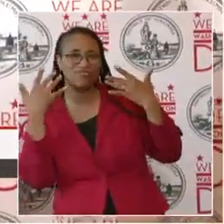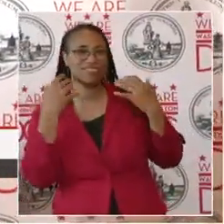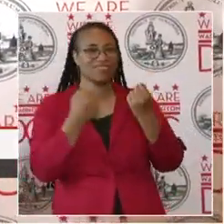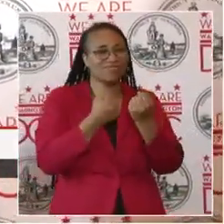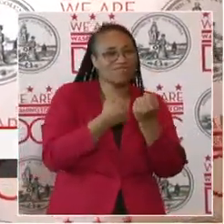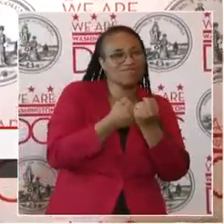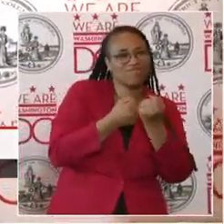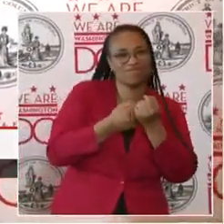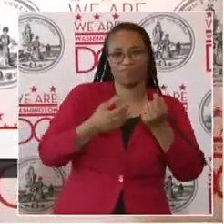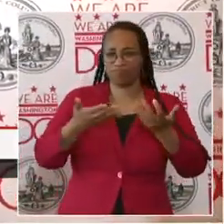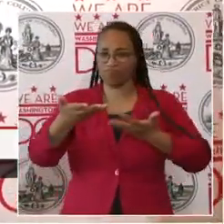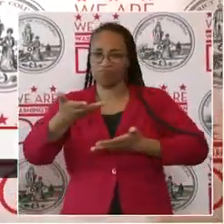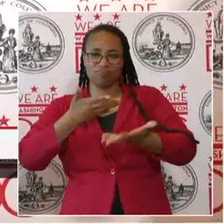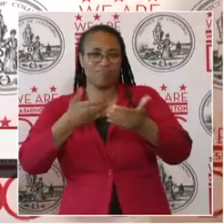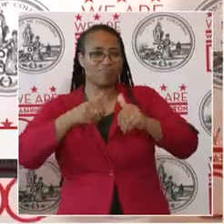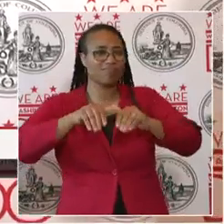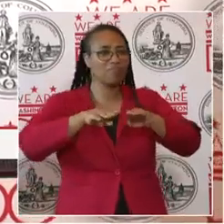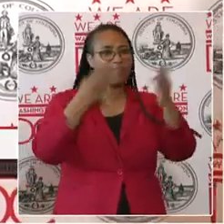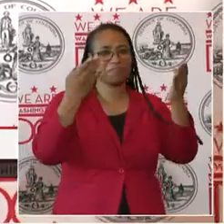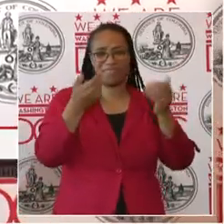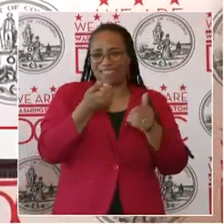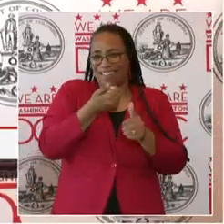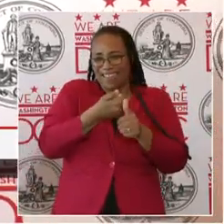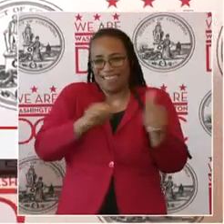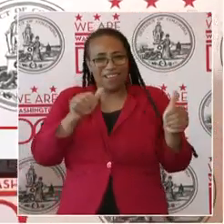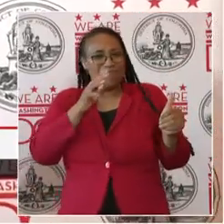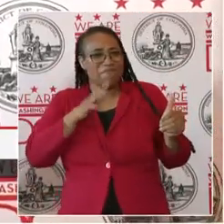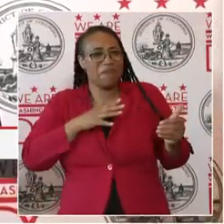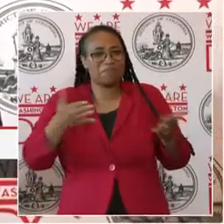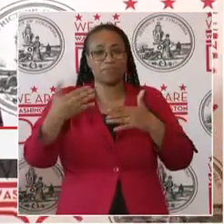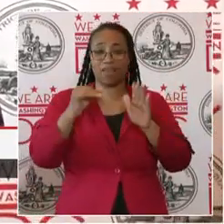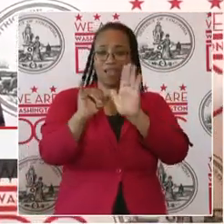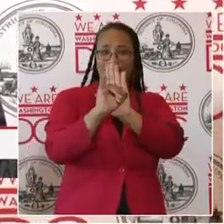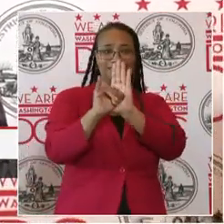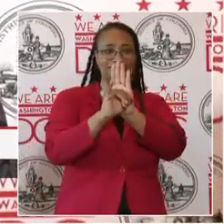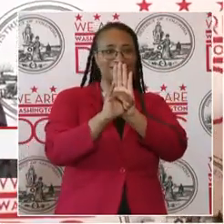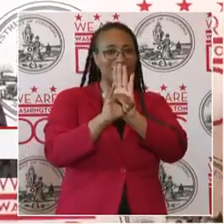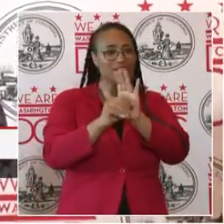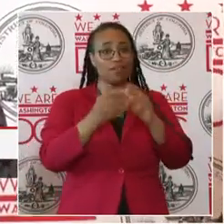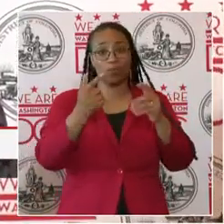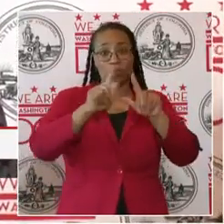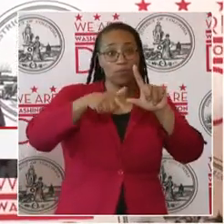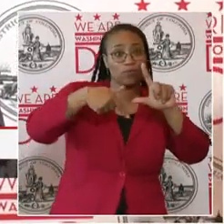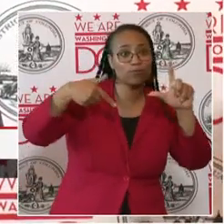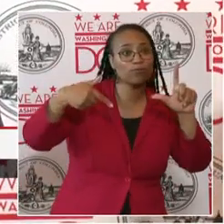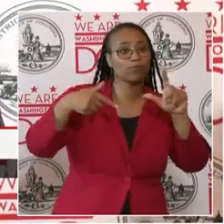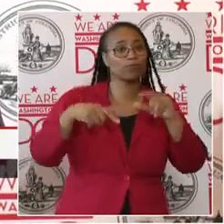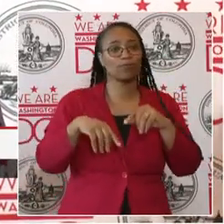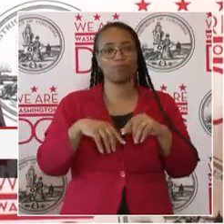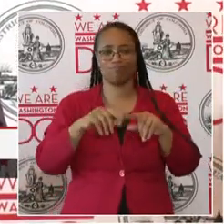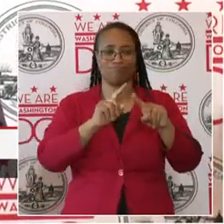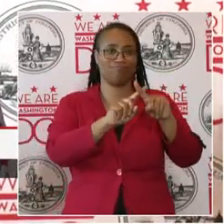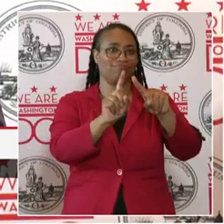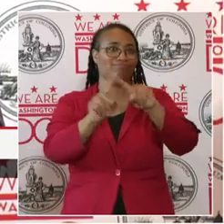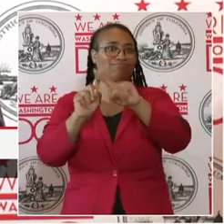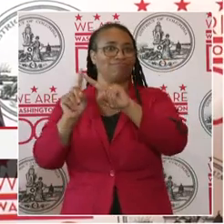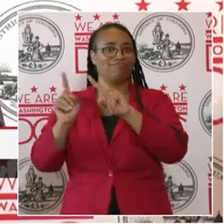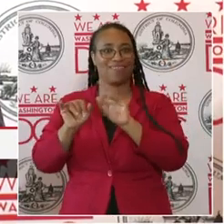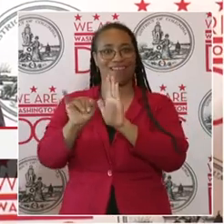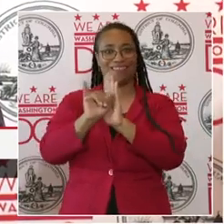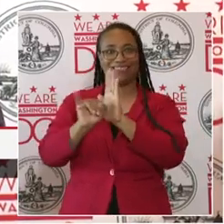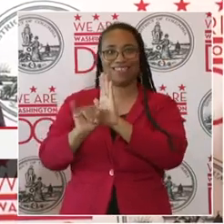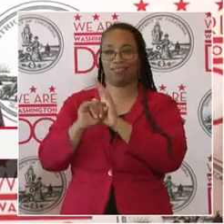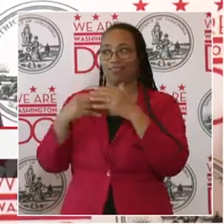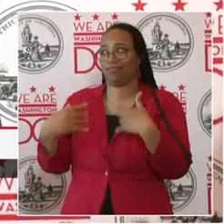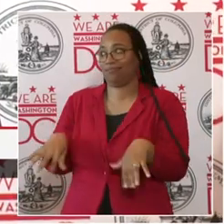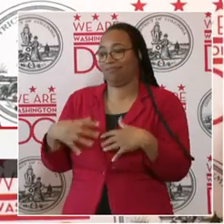women and those who are in the community that identify as queer, trans, or gender nonconforming. Jo is